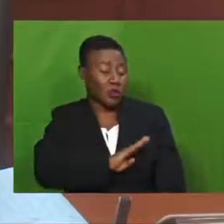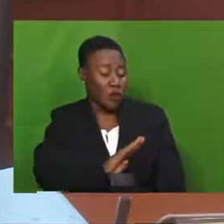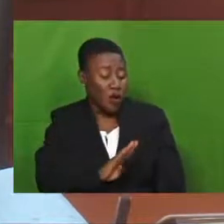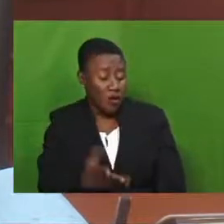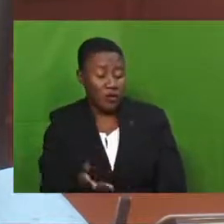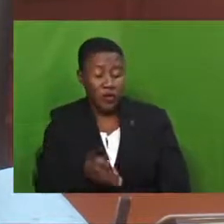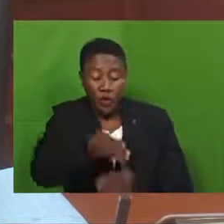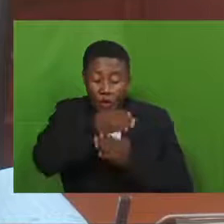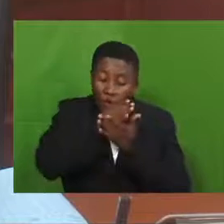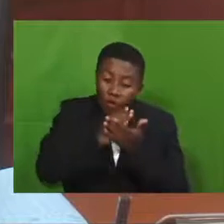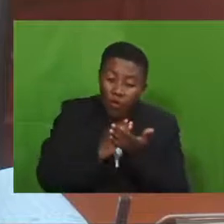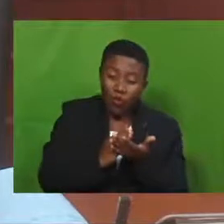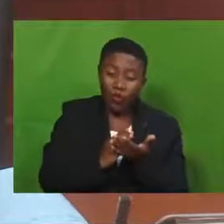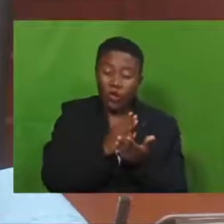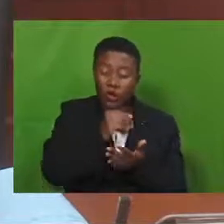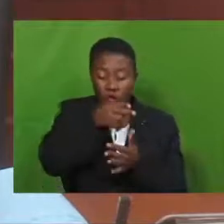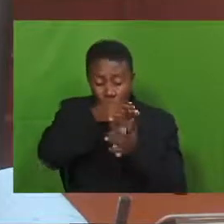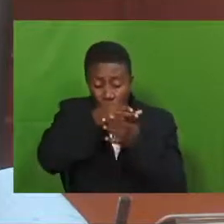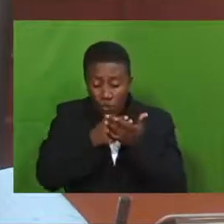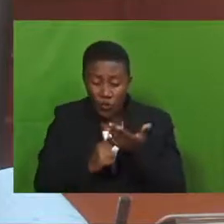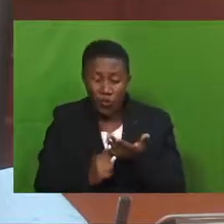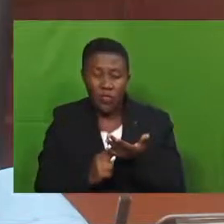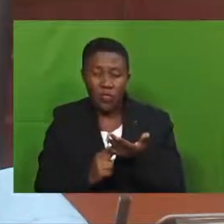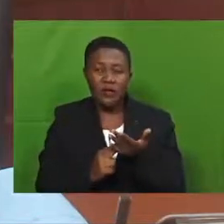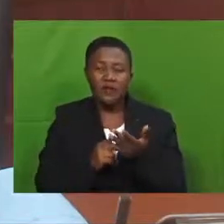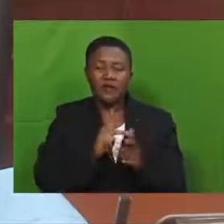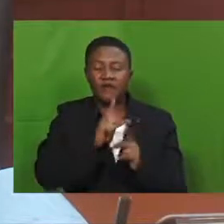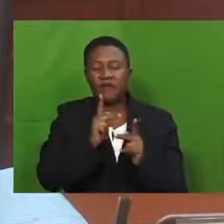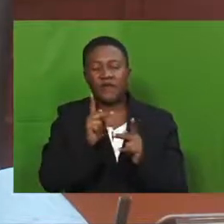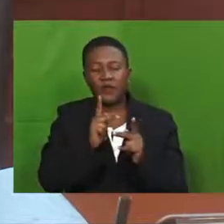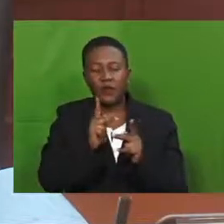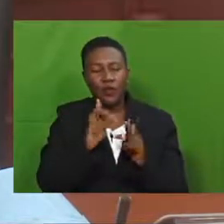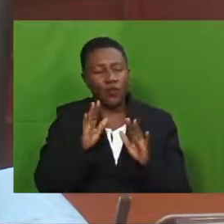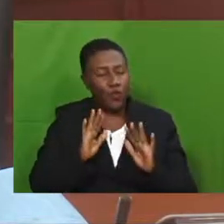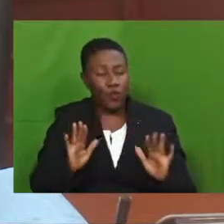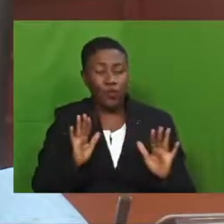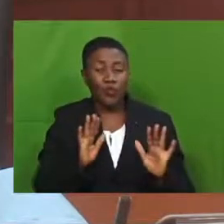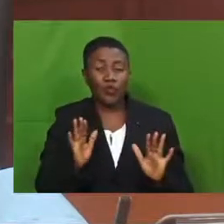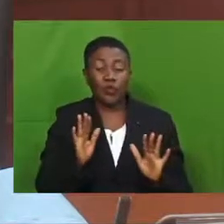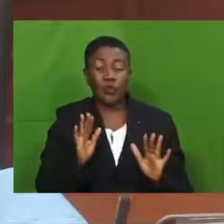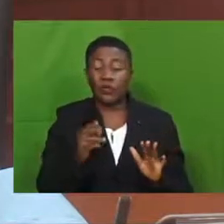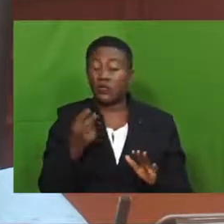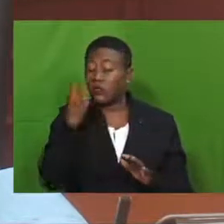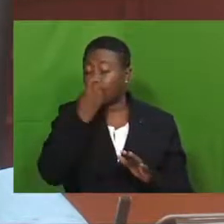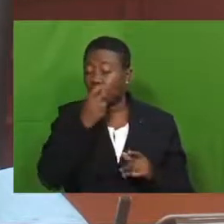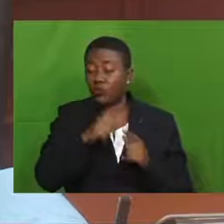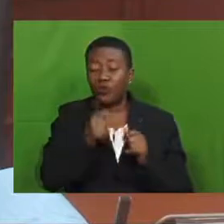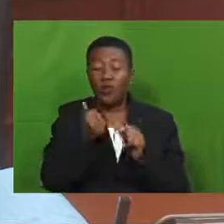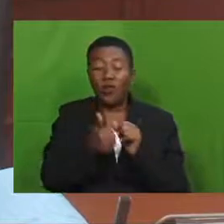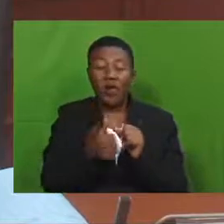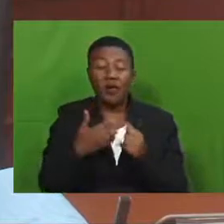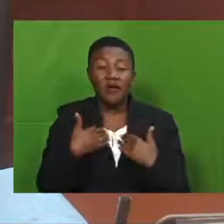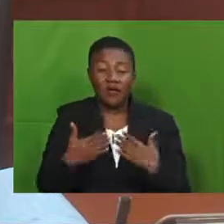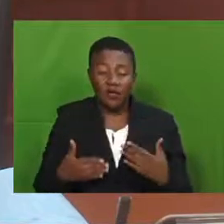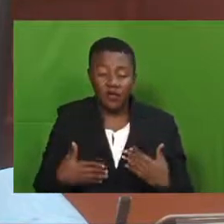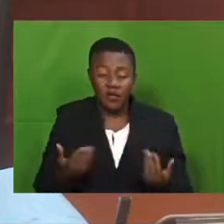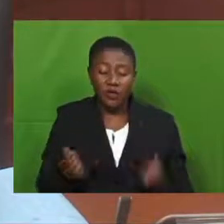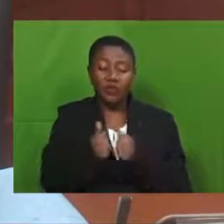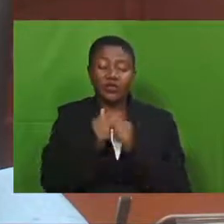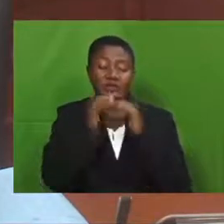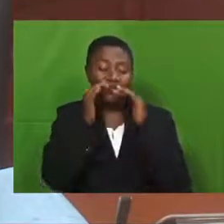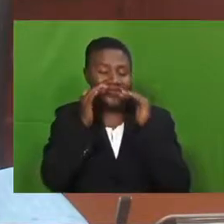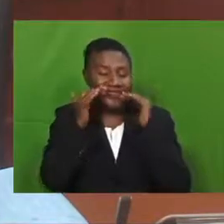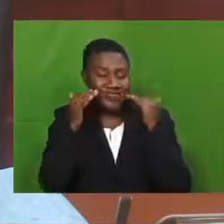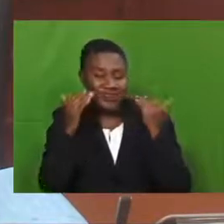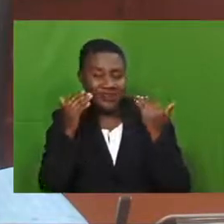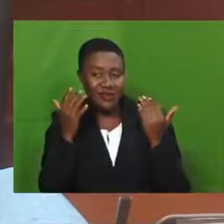calmness, and humility was legendary. He would speak to every person with a beaming smile,